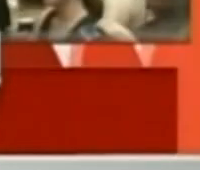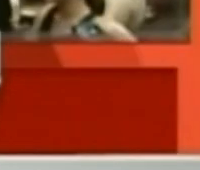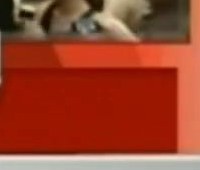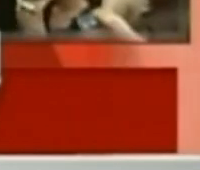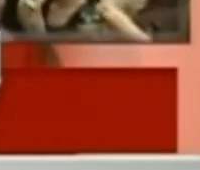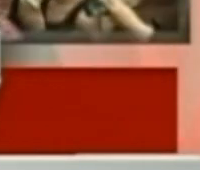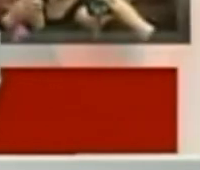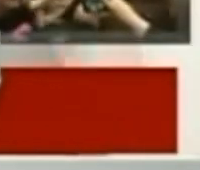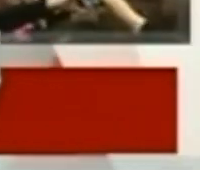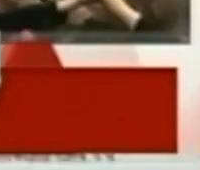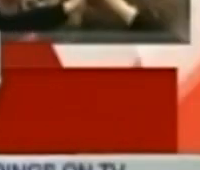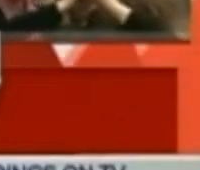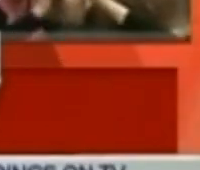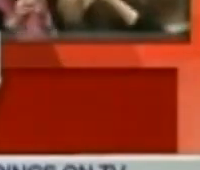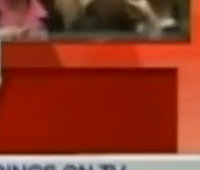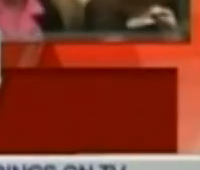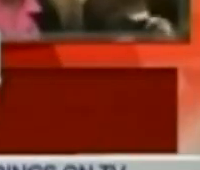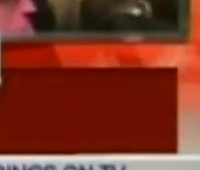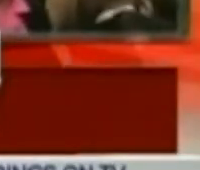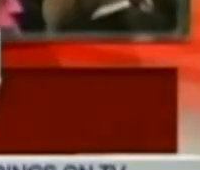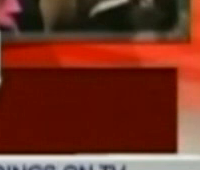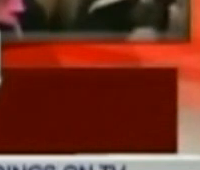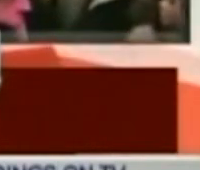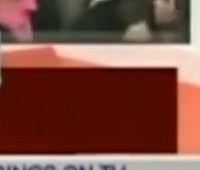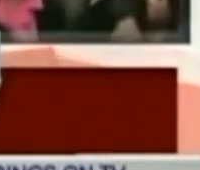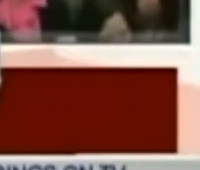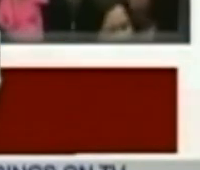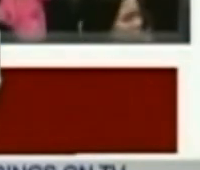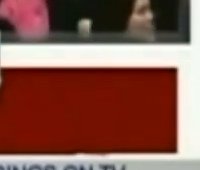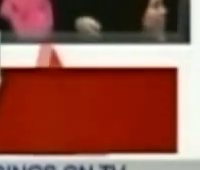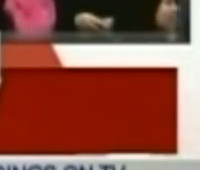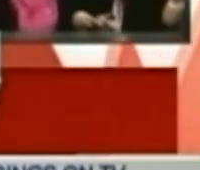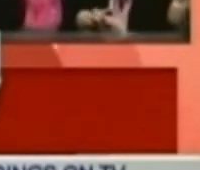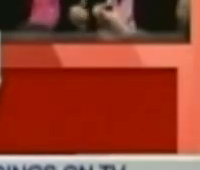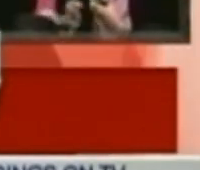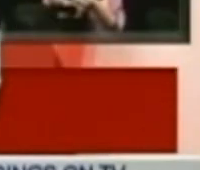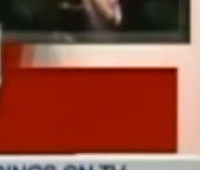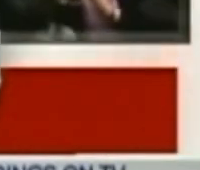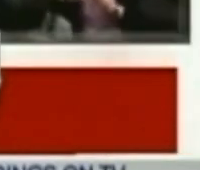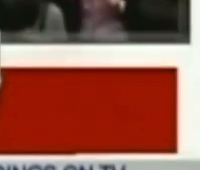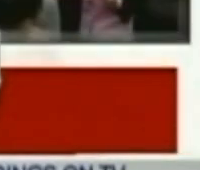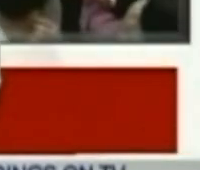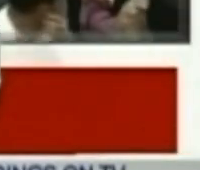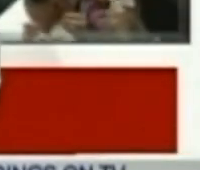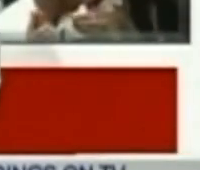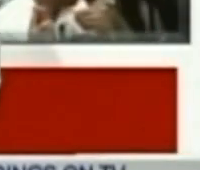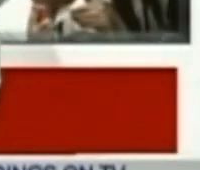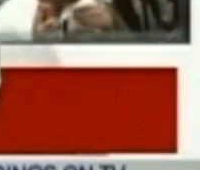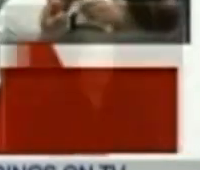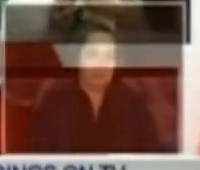And as professionals, we have to face the judgment of the Senate Impeachment Court, and we respect it.